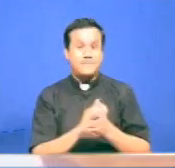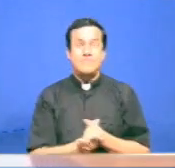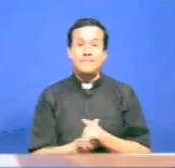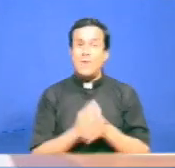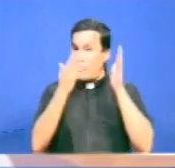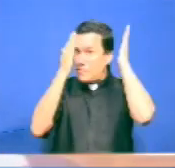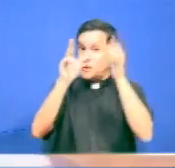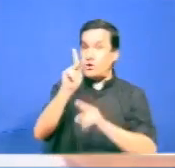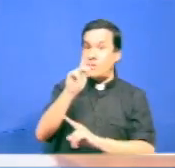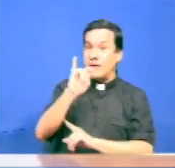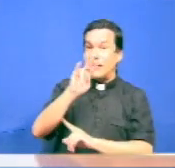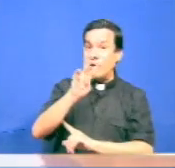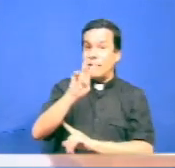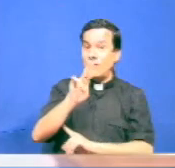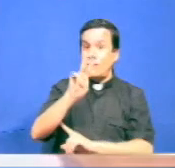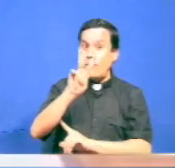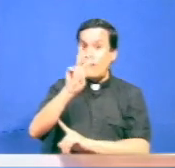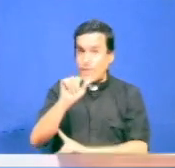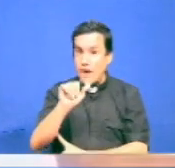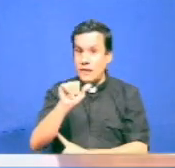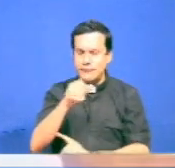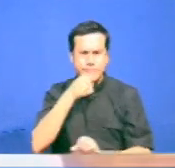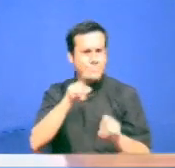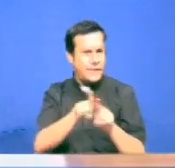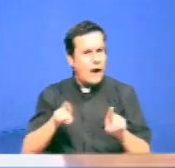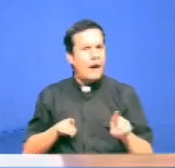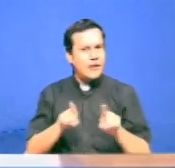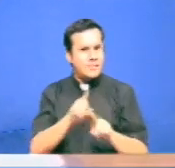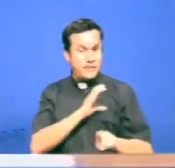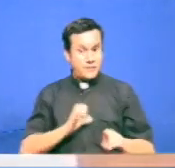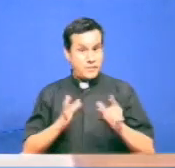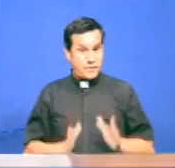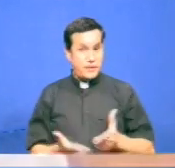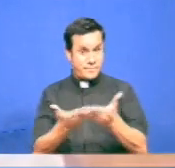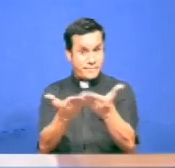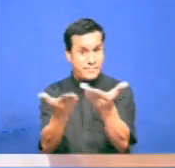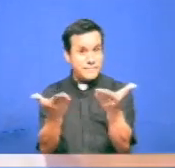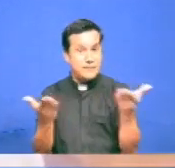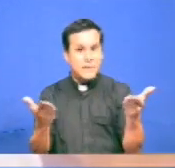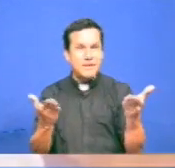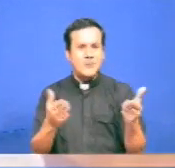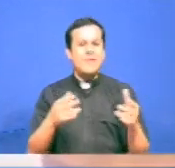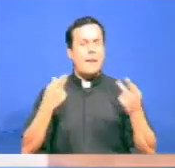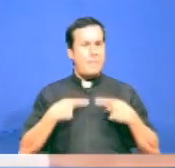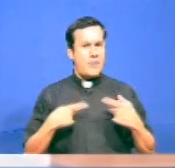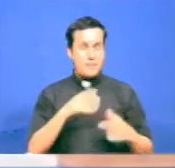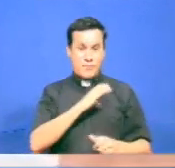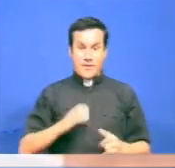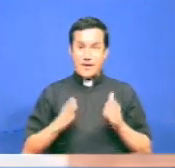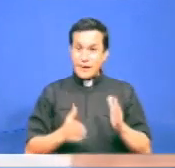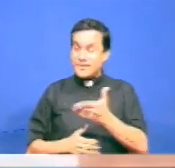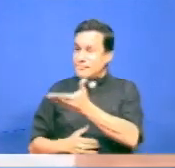and our dear brothers and sisters, and our dear faithful, and our